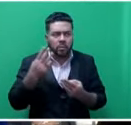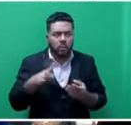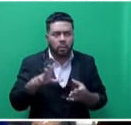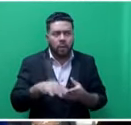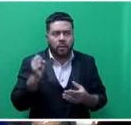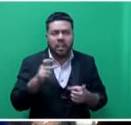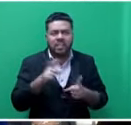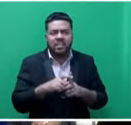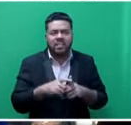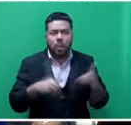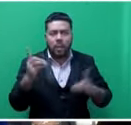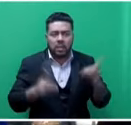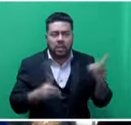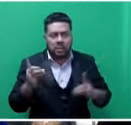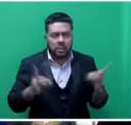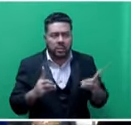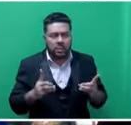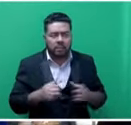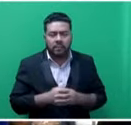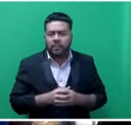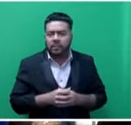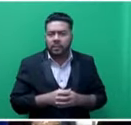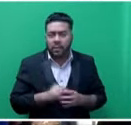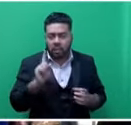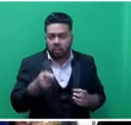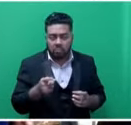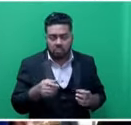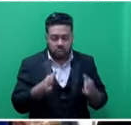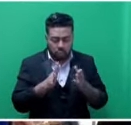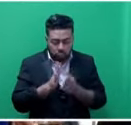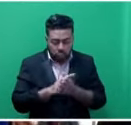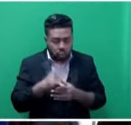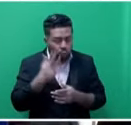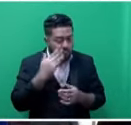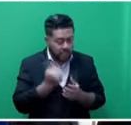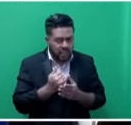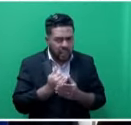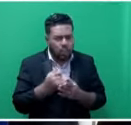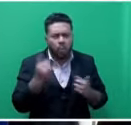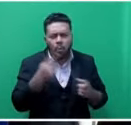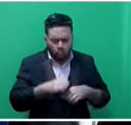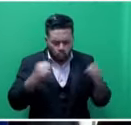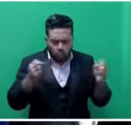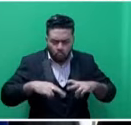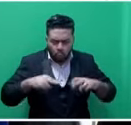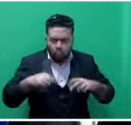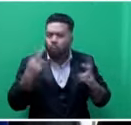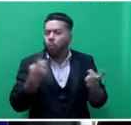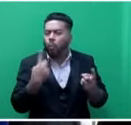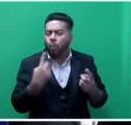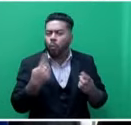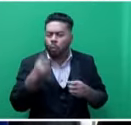abolish Diwali. Mr. Speaker, sir, it would be interesting to investigate and find out who really was behind the fake posts